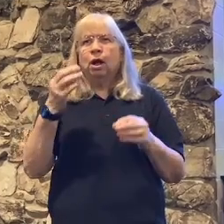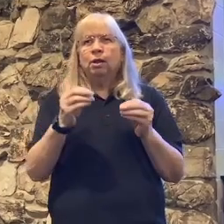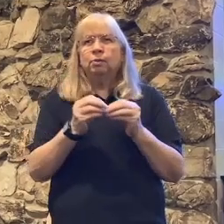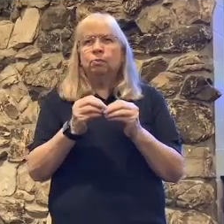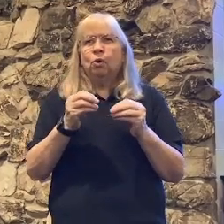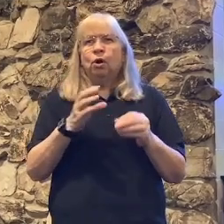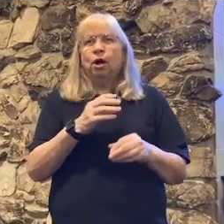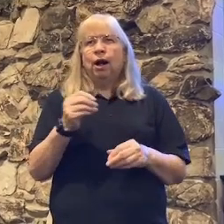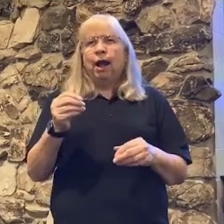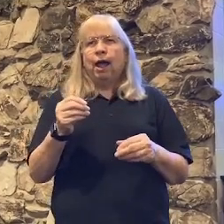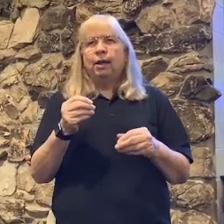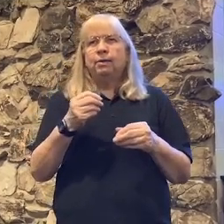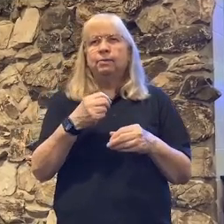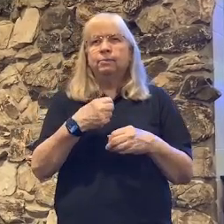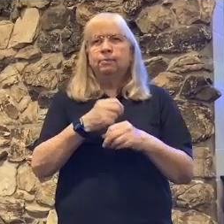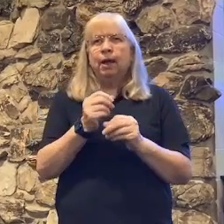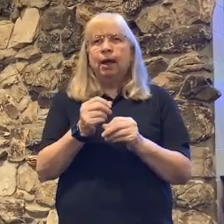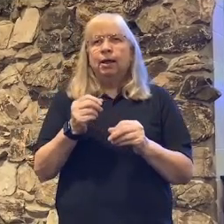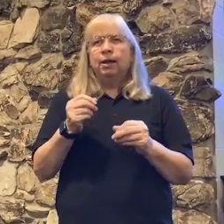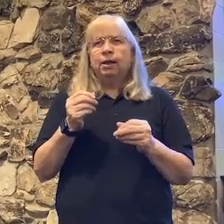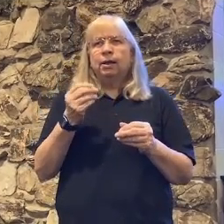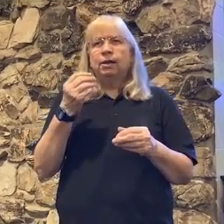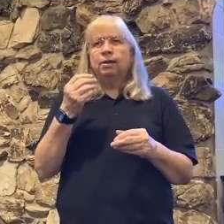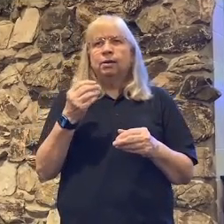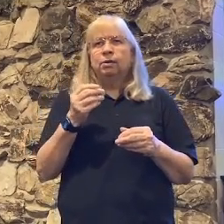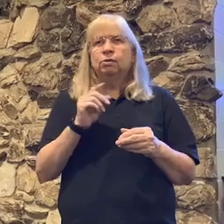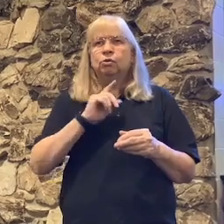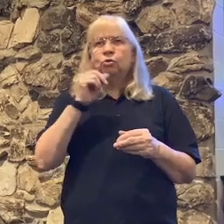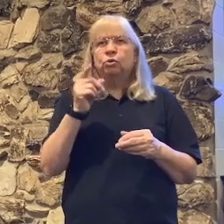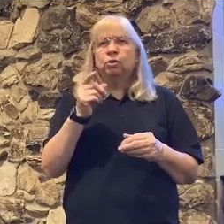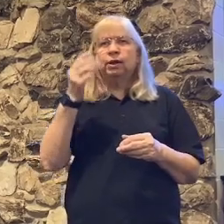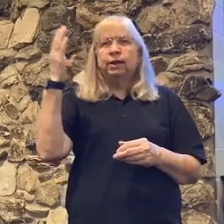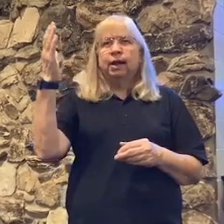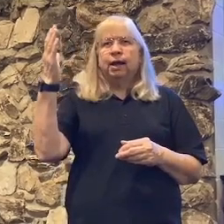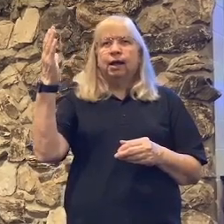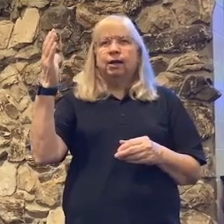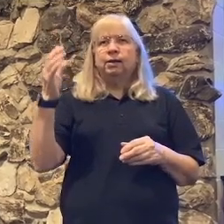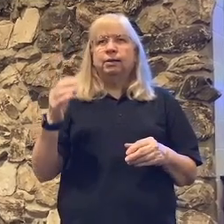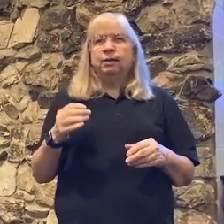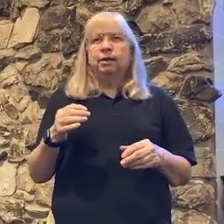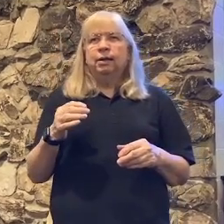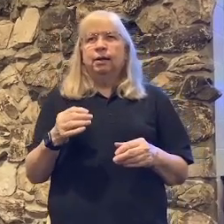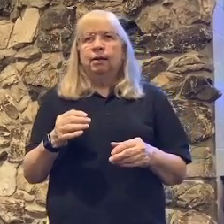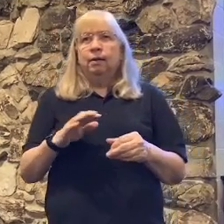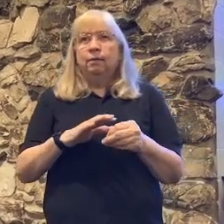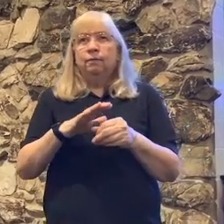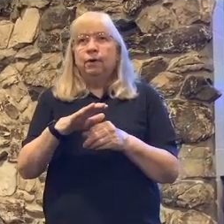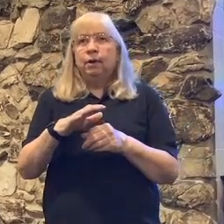Thank you.